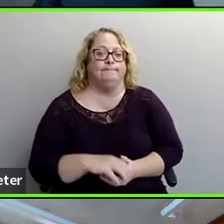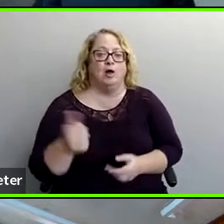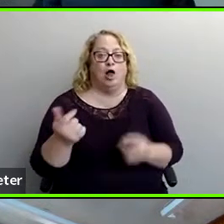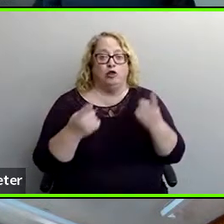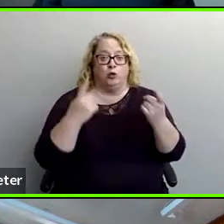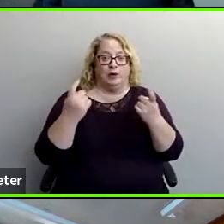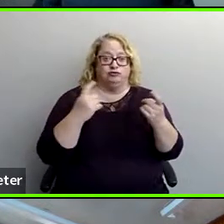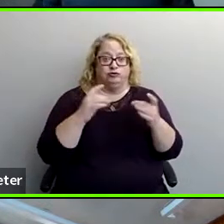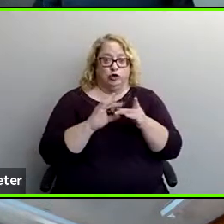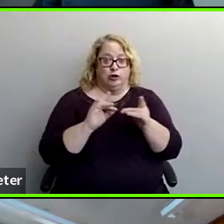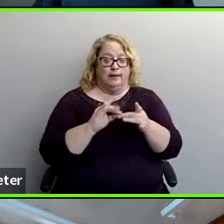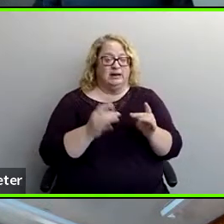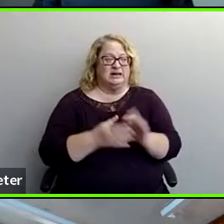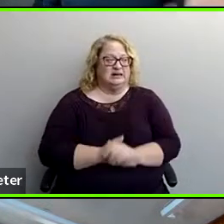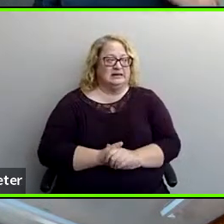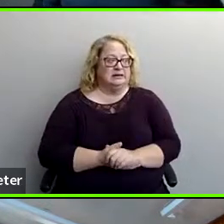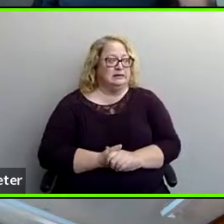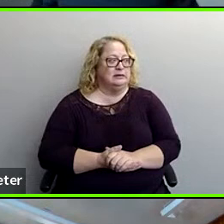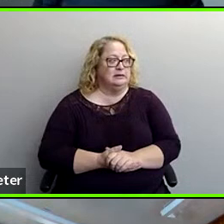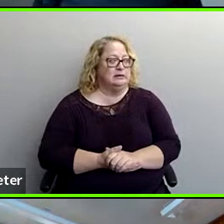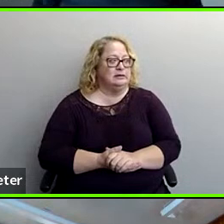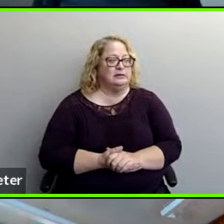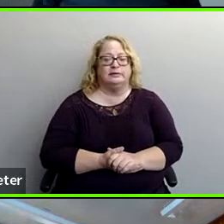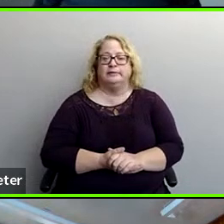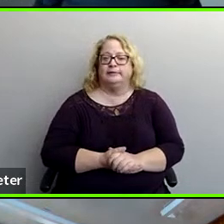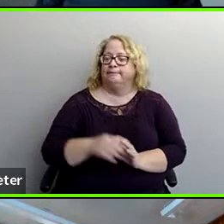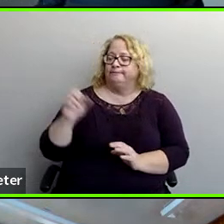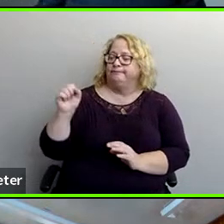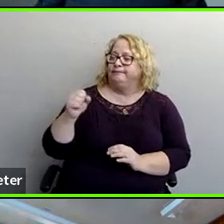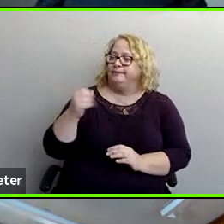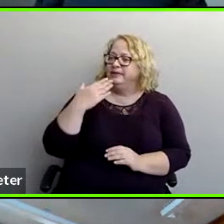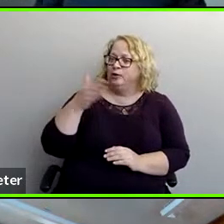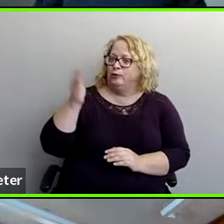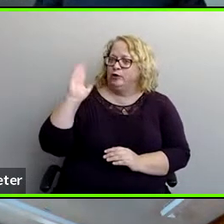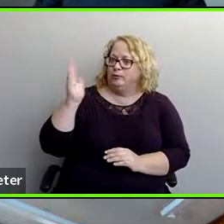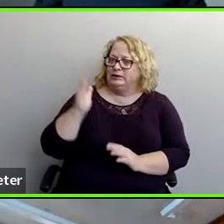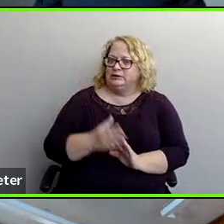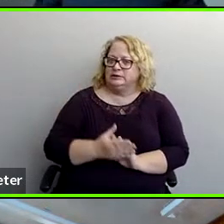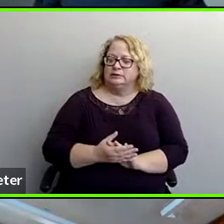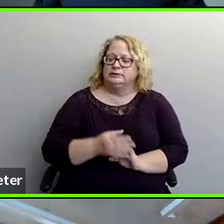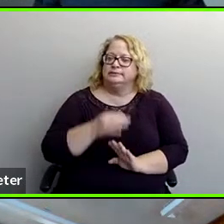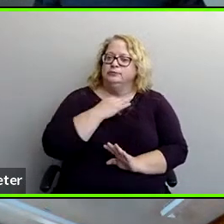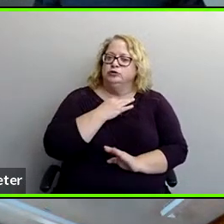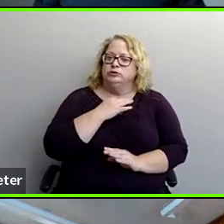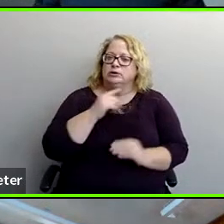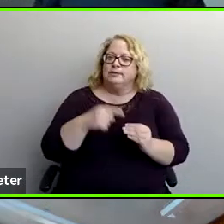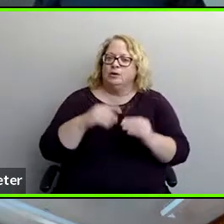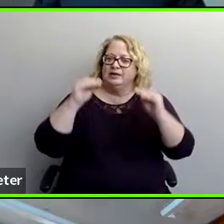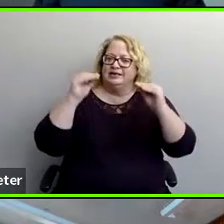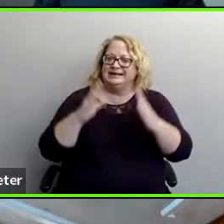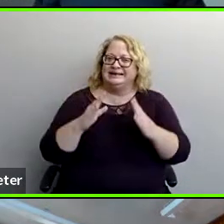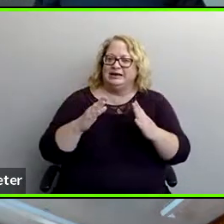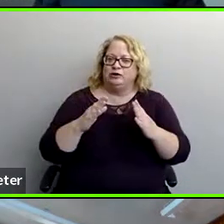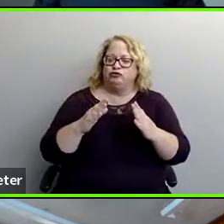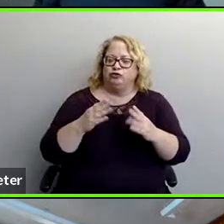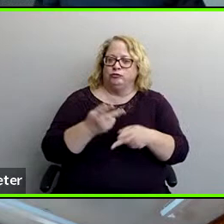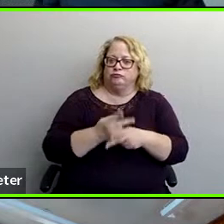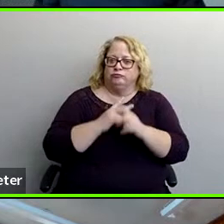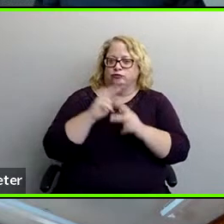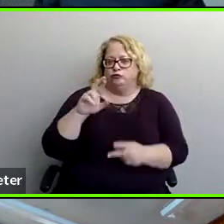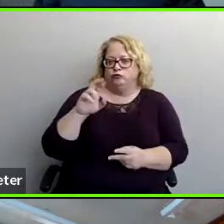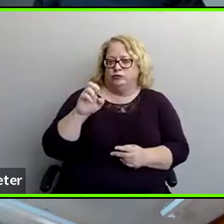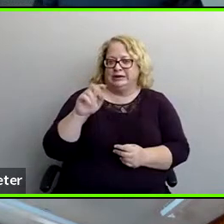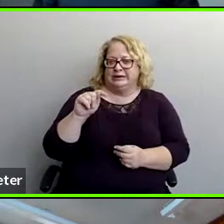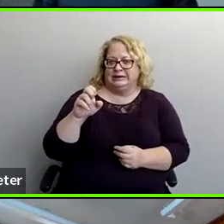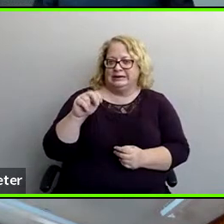Any other questions or comments? I do. Dr. Gould, thank you for your presentation. Absolutely. I'm curious about the teacher retention grant.